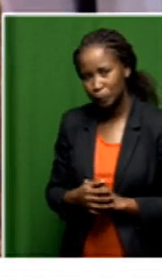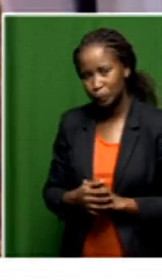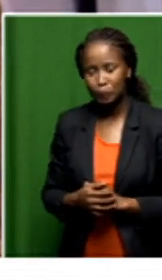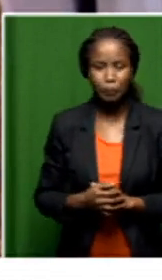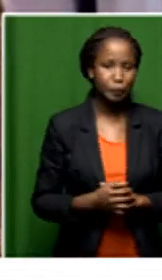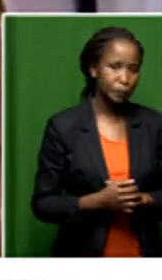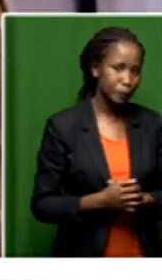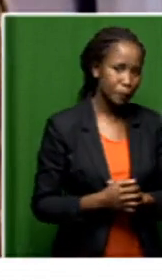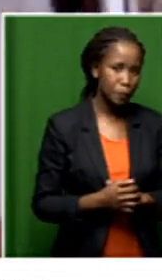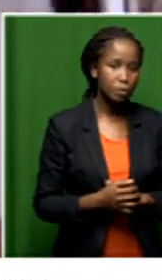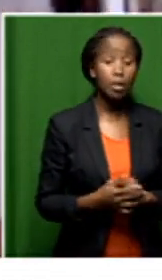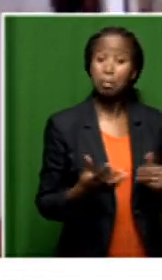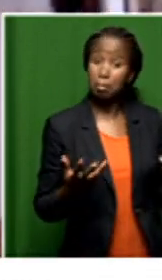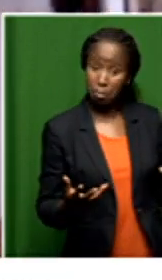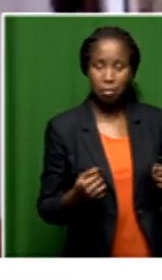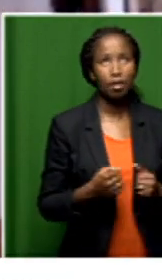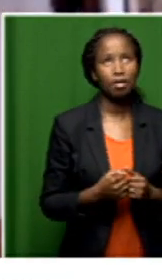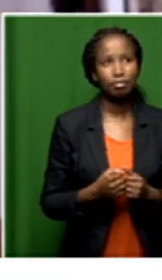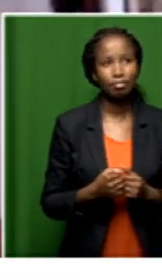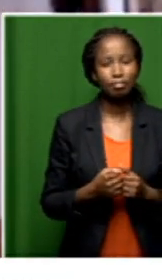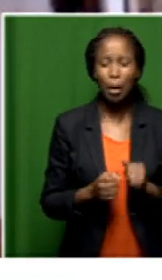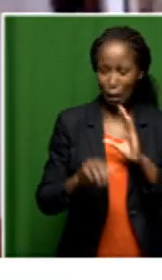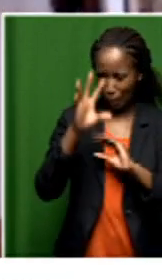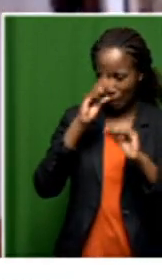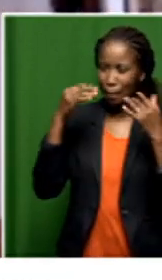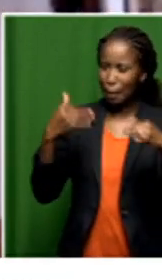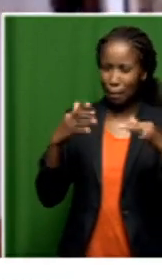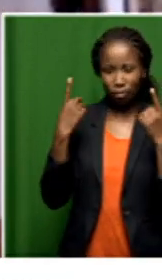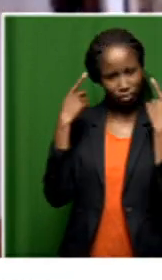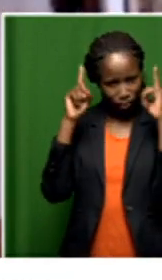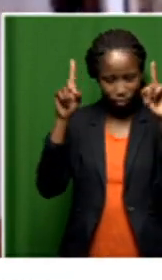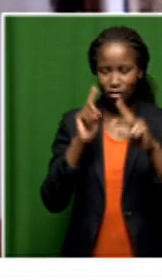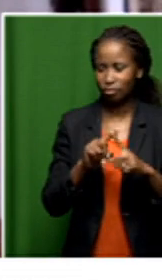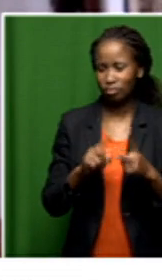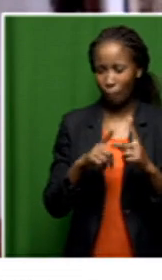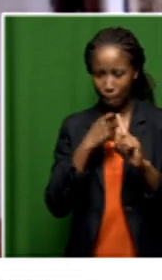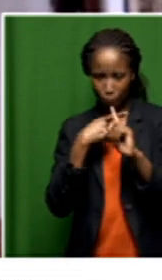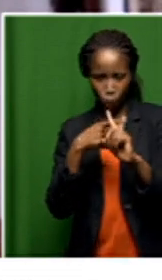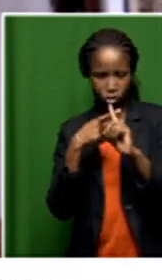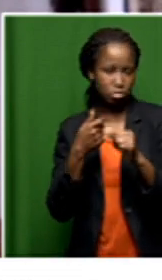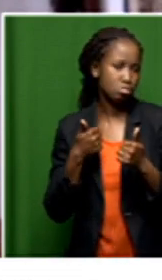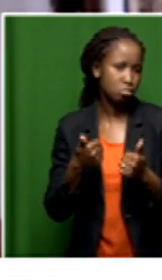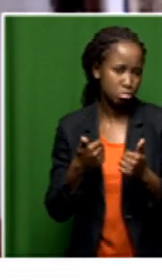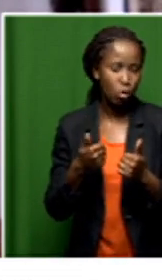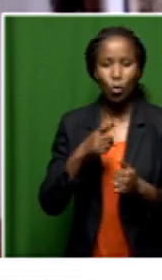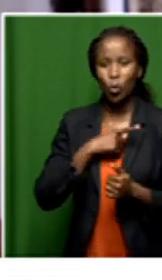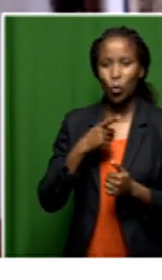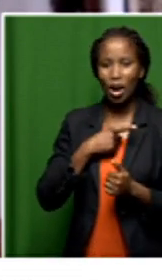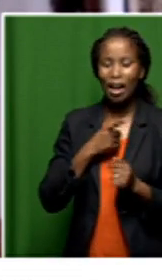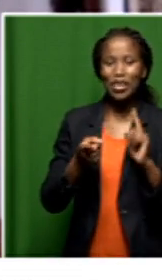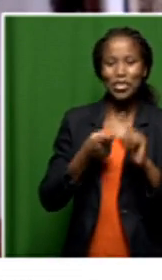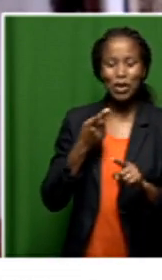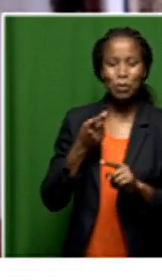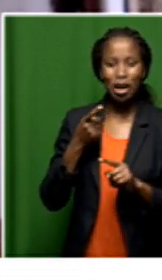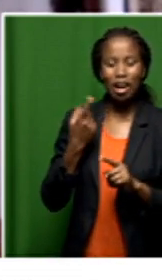Yeah, Good came with a lot of success. And a lot of positivity. I get messages on Instagram all the time